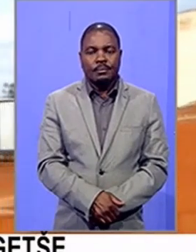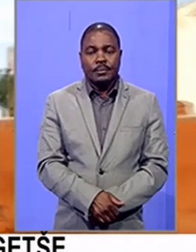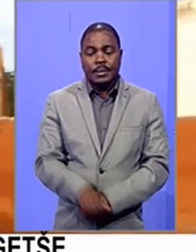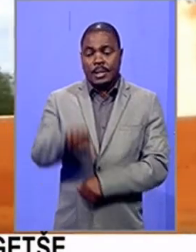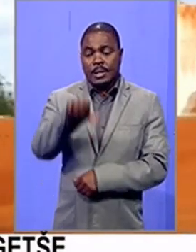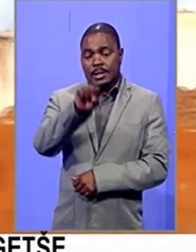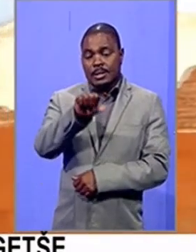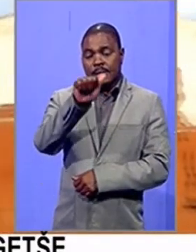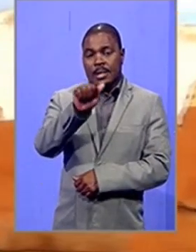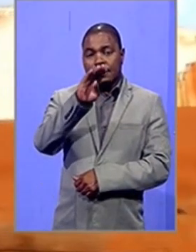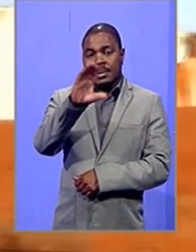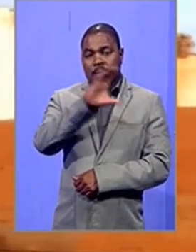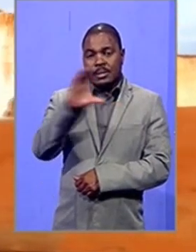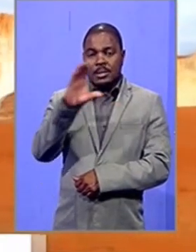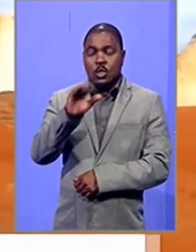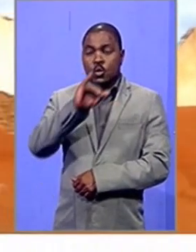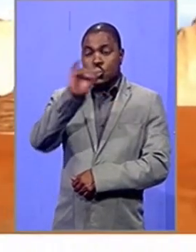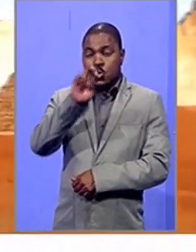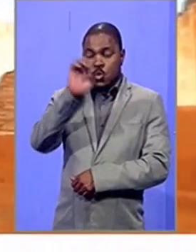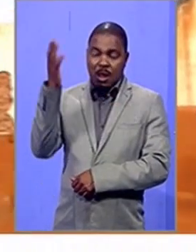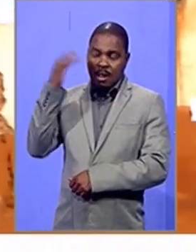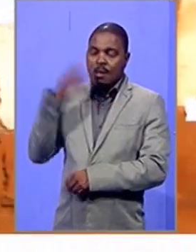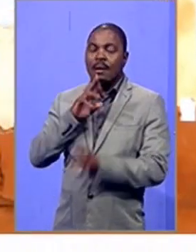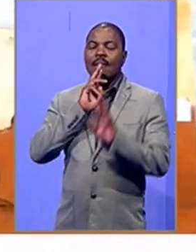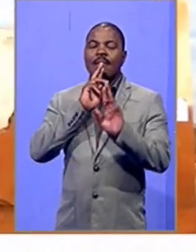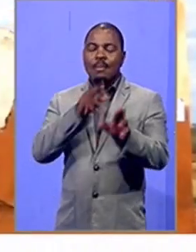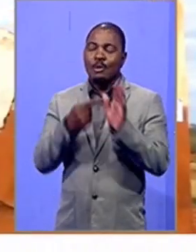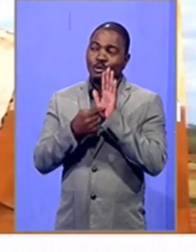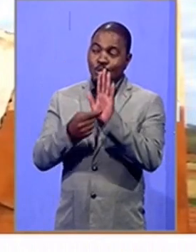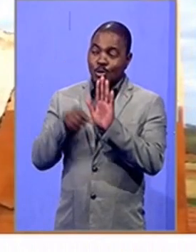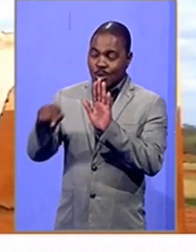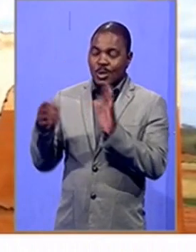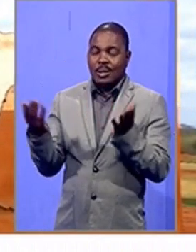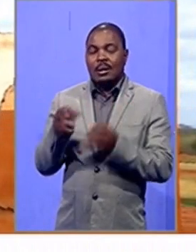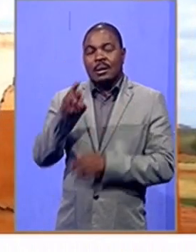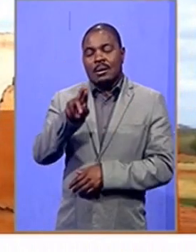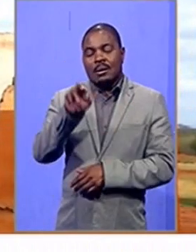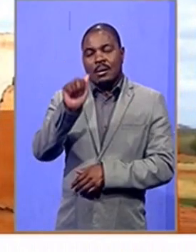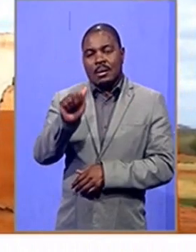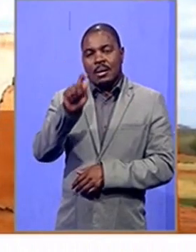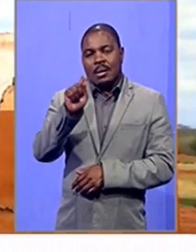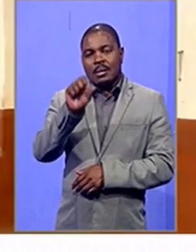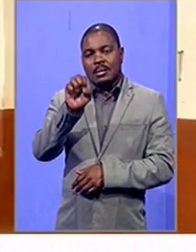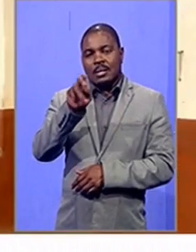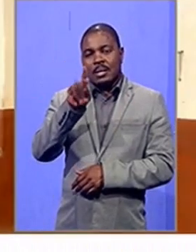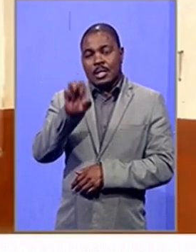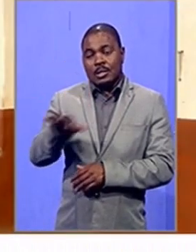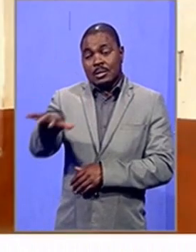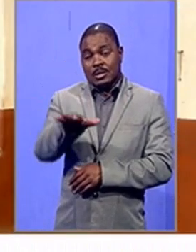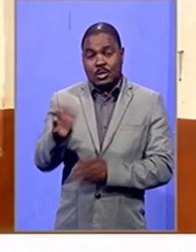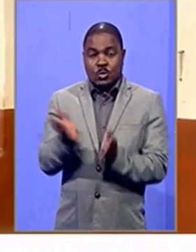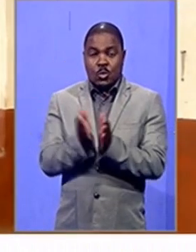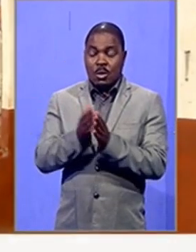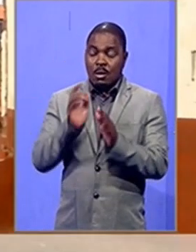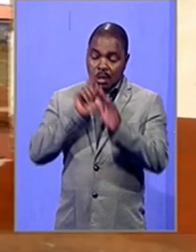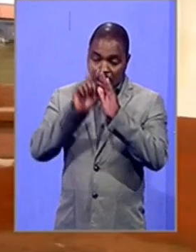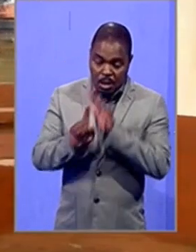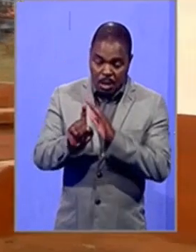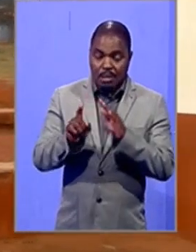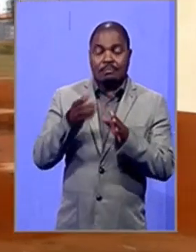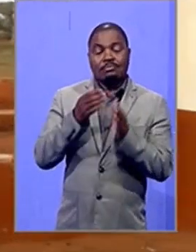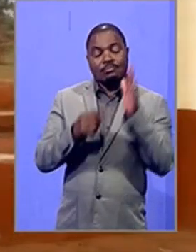SABC e begile kgweding ya June ka seemo seo se sa lešego diwela sekolong sa Ratšeke fao o rego go tsena gona wa gahlanetšwa ke maboto ao